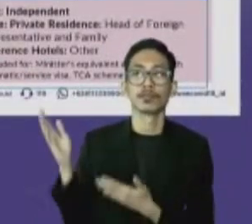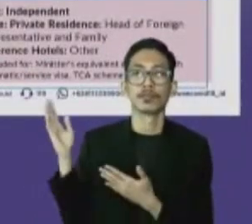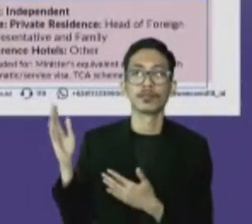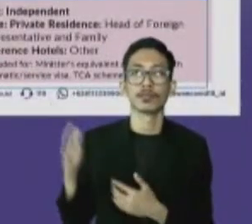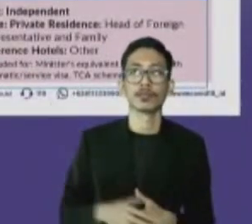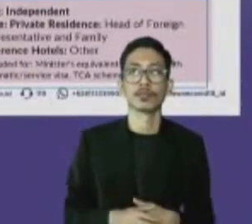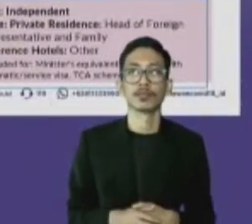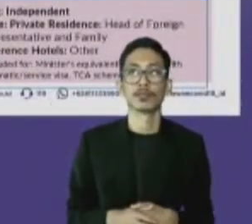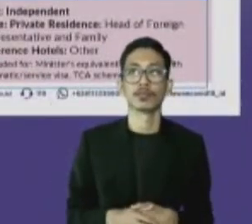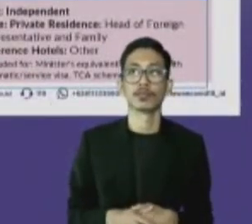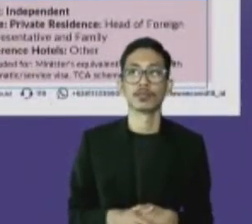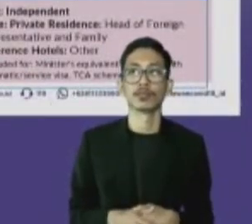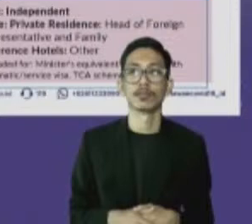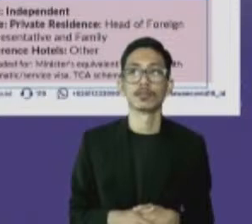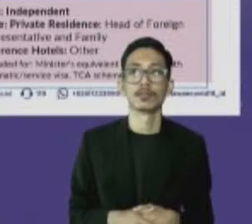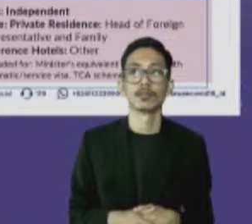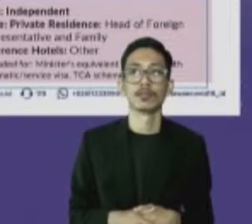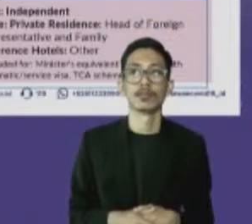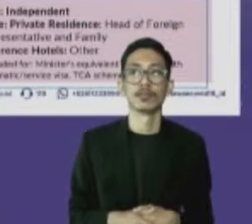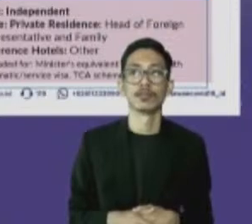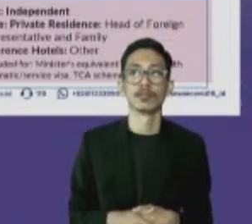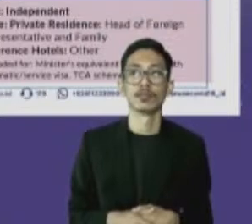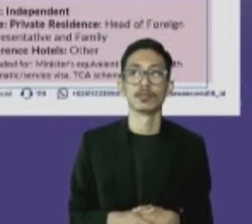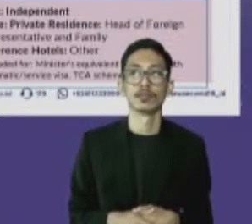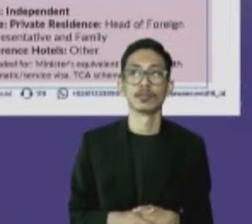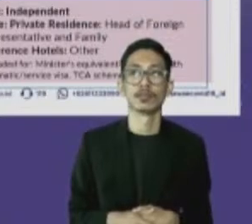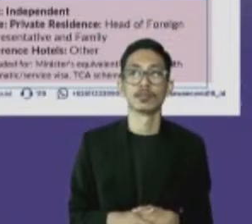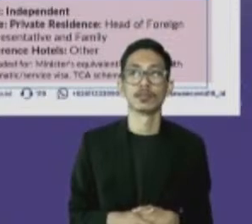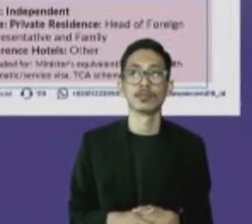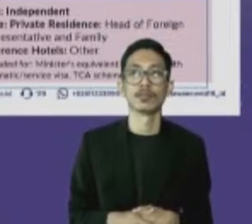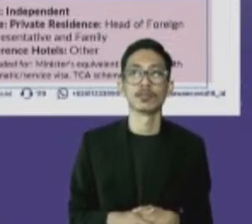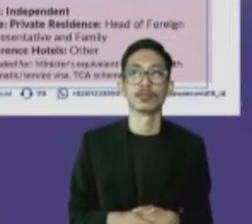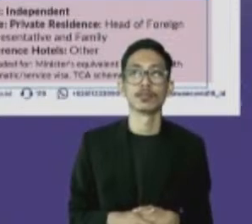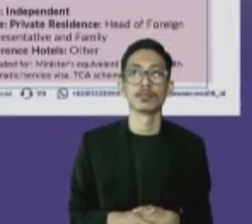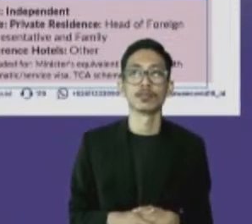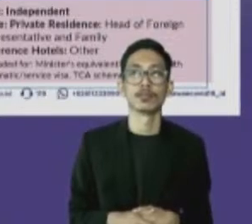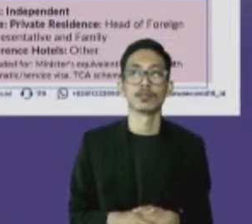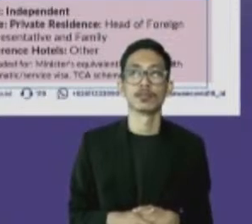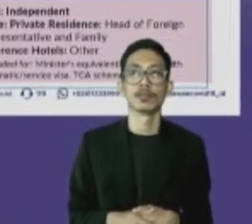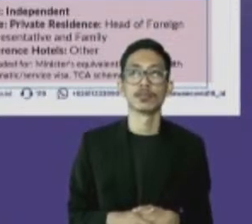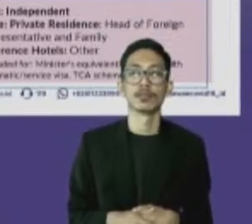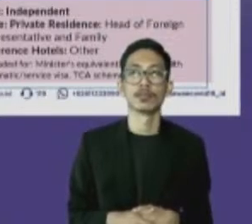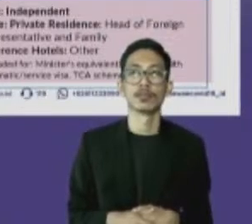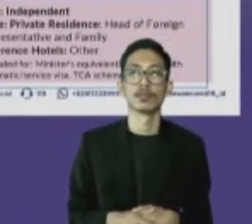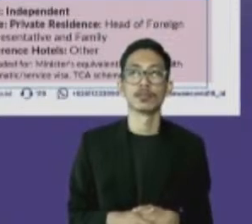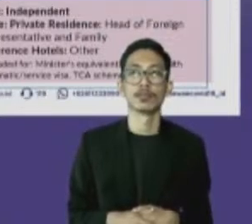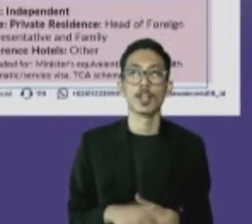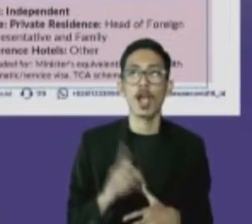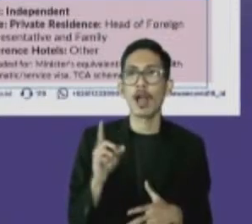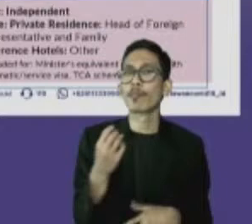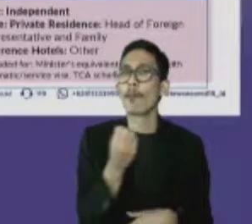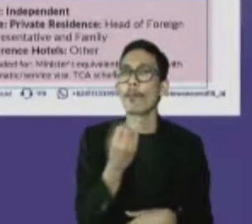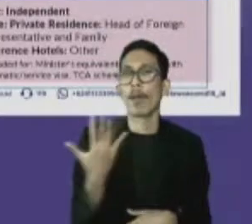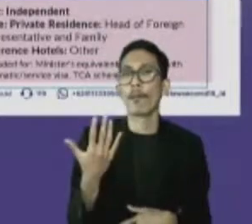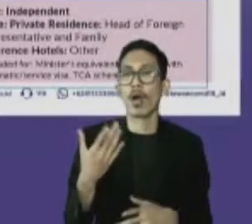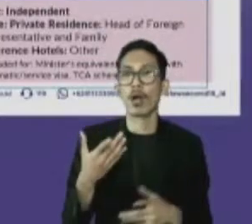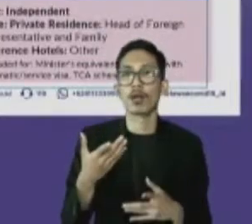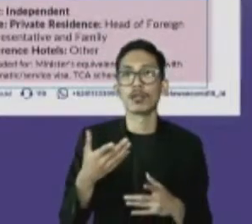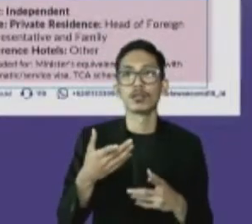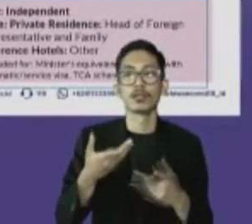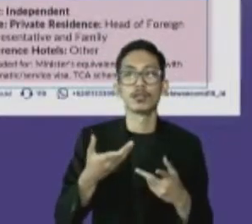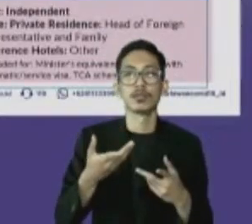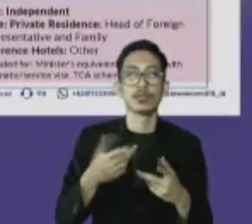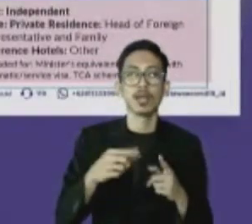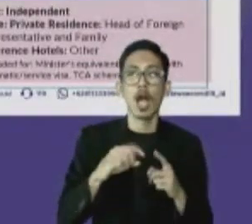of 176 confirmed cases consisting of 97 athletes, 49 confirmed